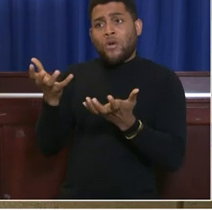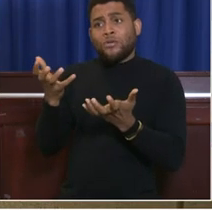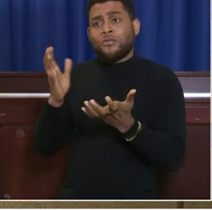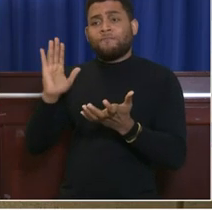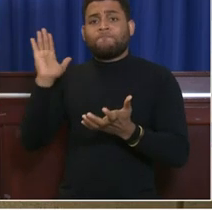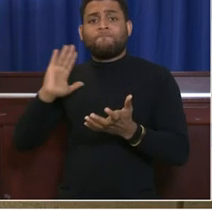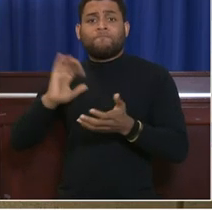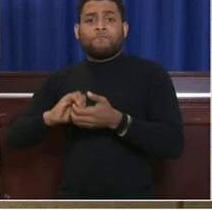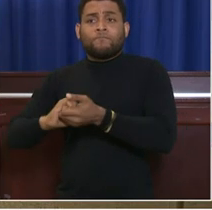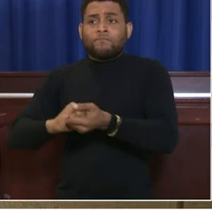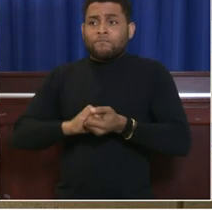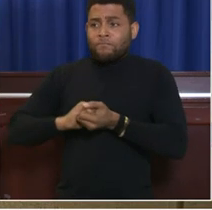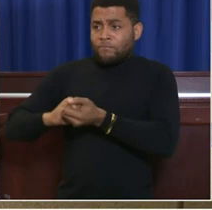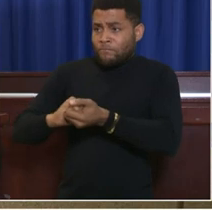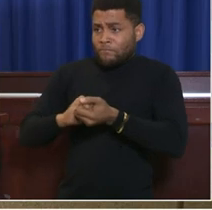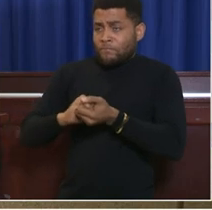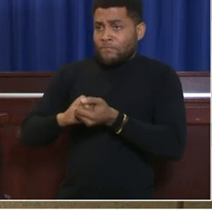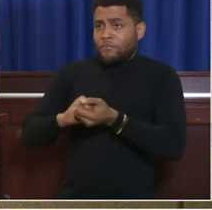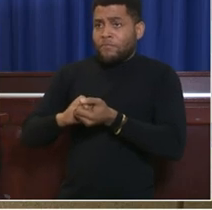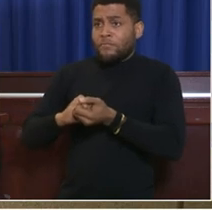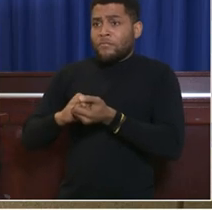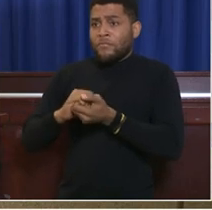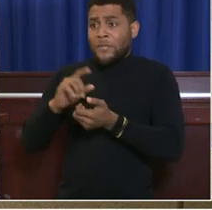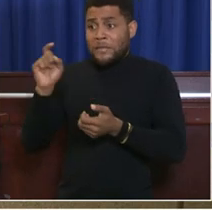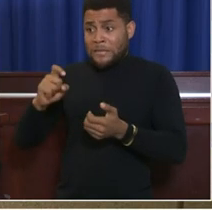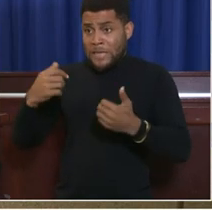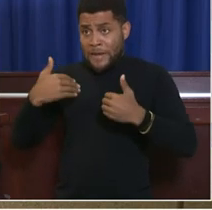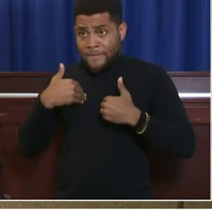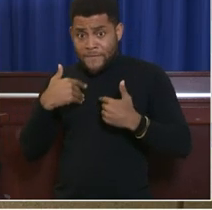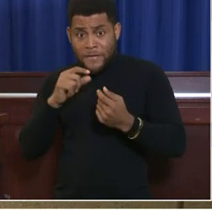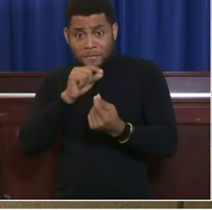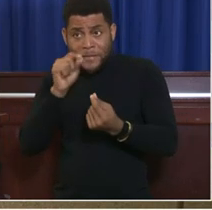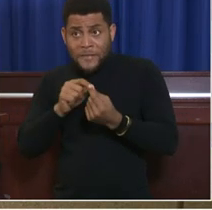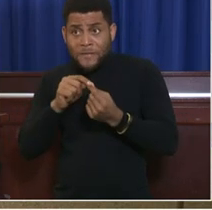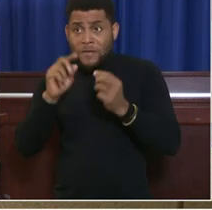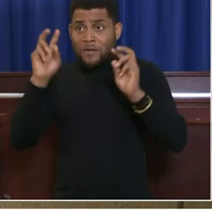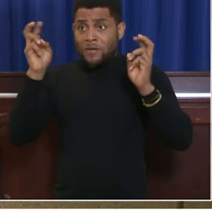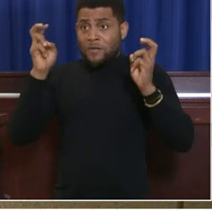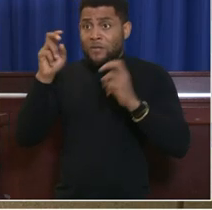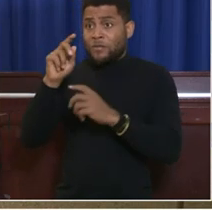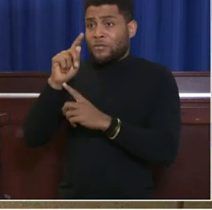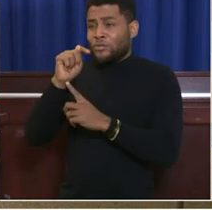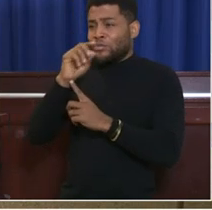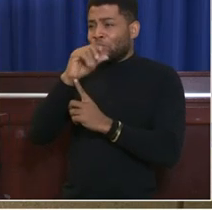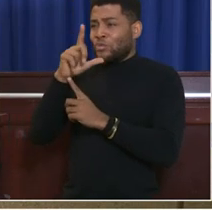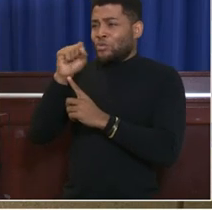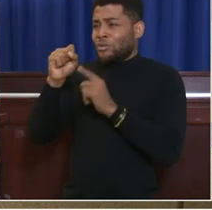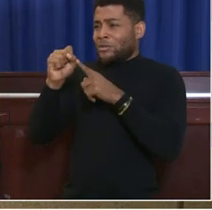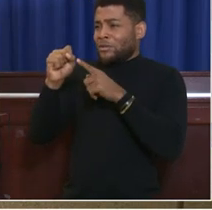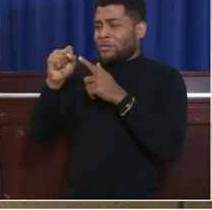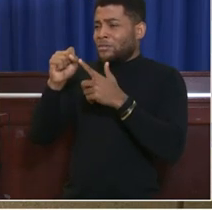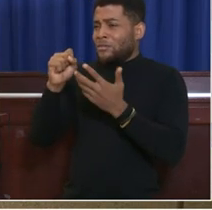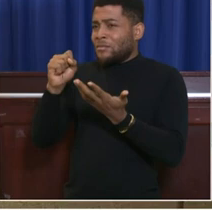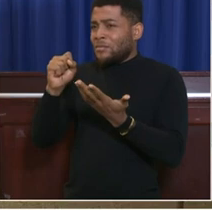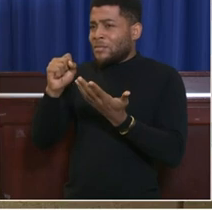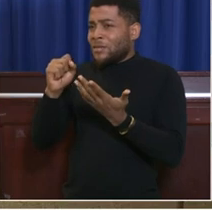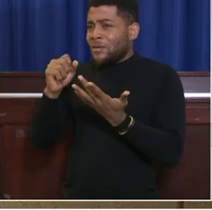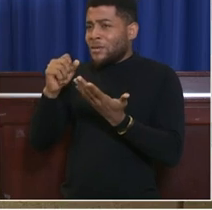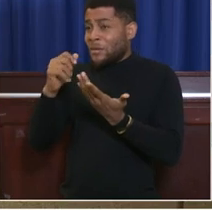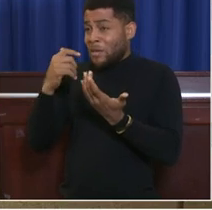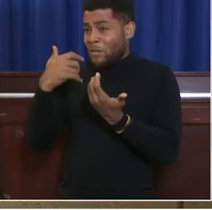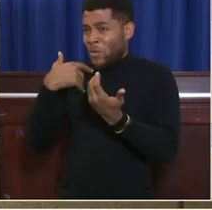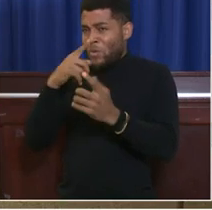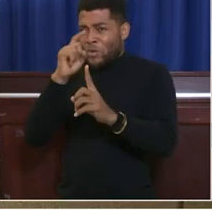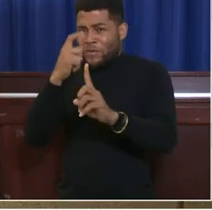be, quote, need to be given certain tools to further help. And this is for you or anybody, Chief,